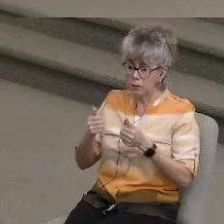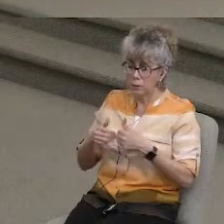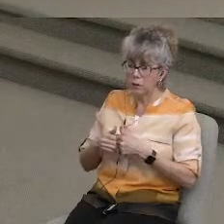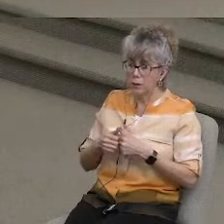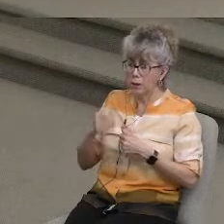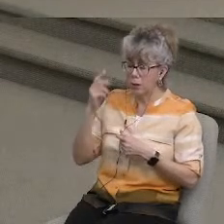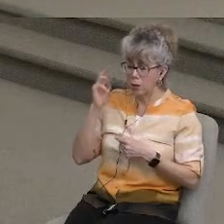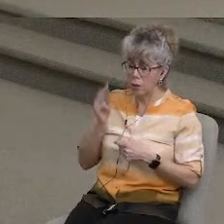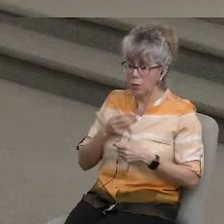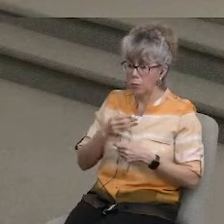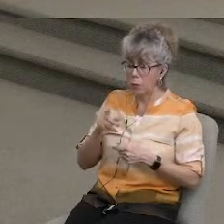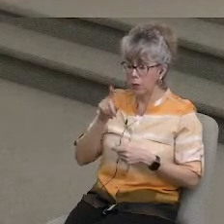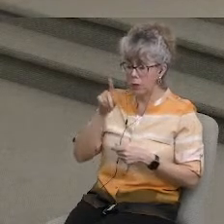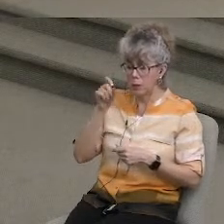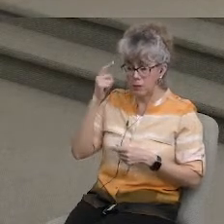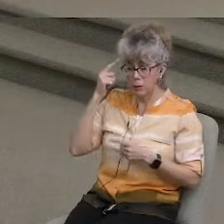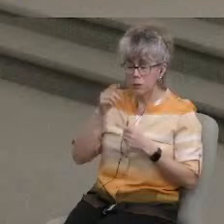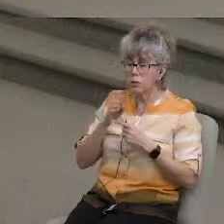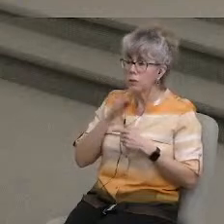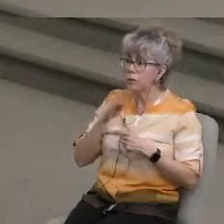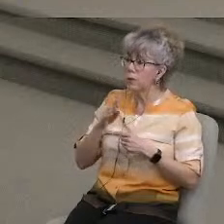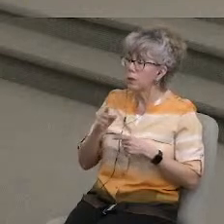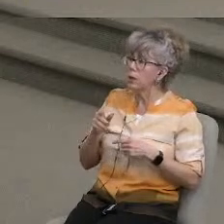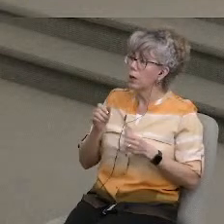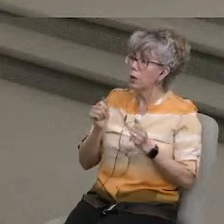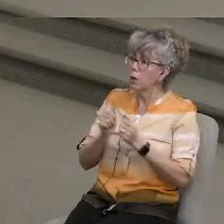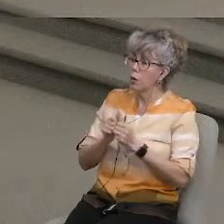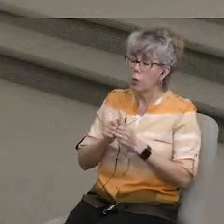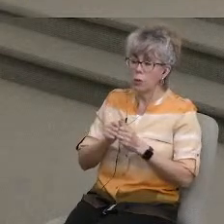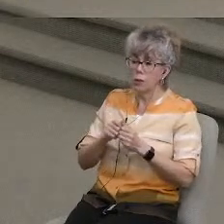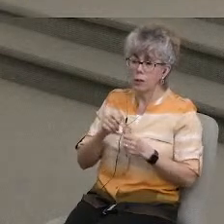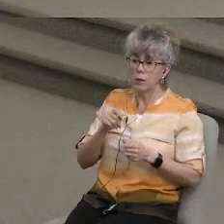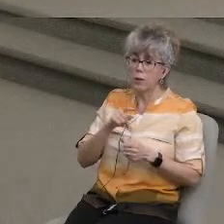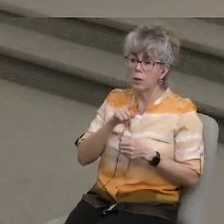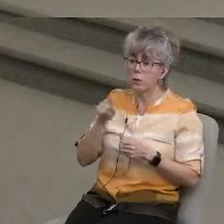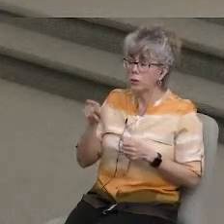We ask that you be with those who are suffering